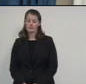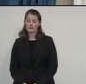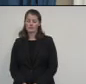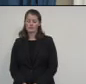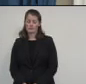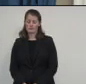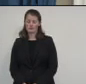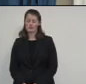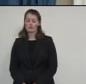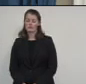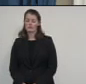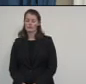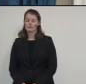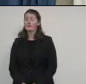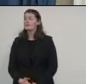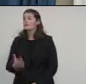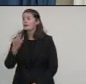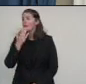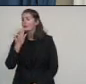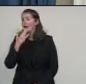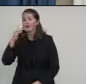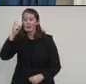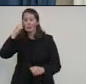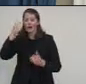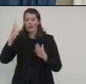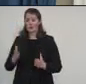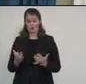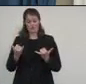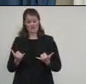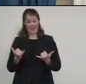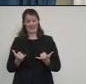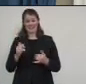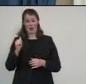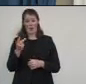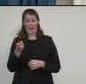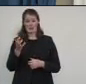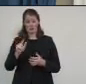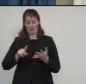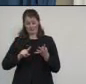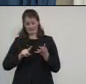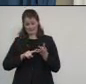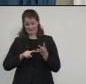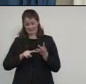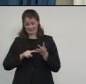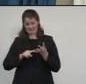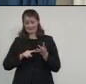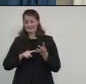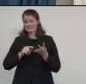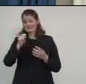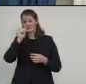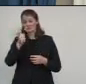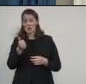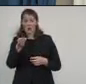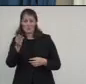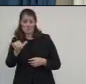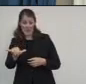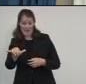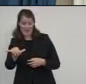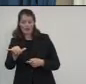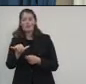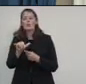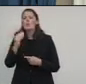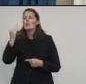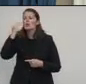analysis, and the cooperation and work that we're getting from our counties, and they've already gone to work, and I thank them tremendously for that. We'll have